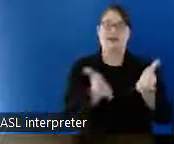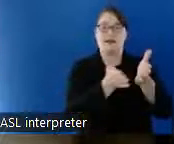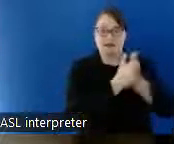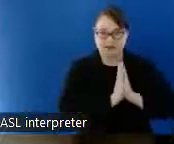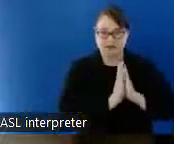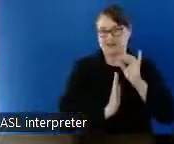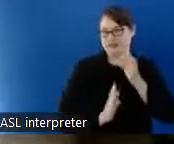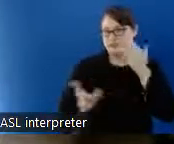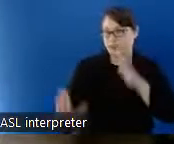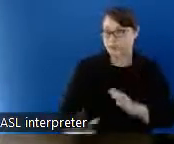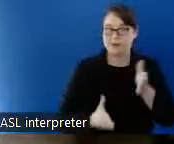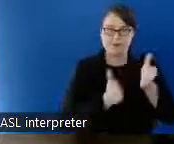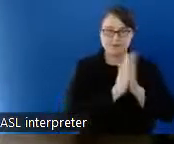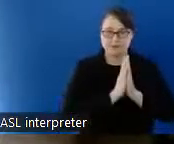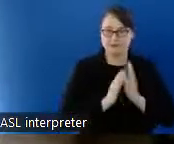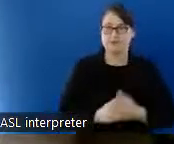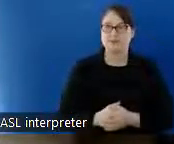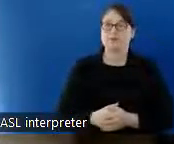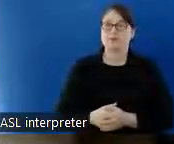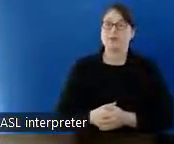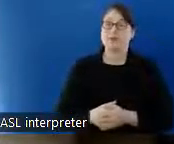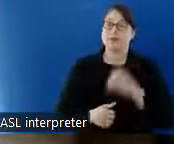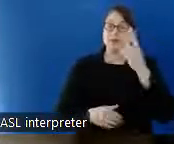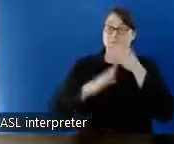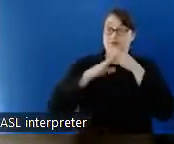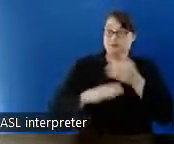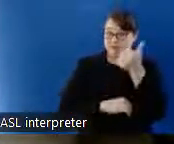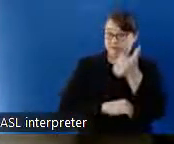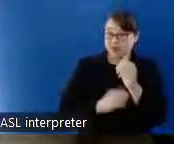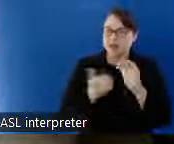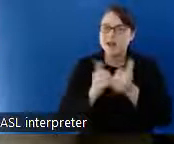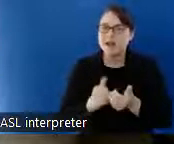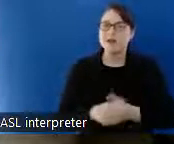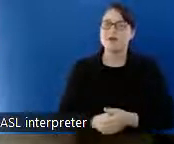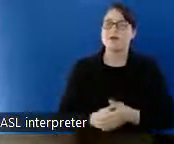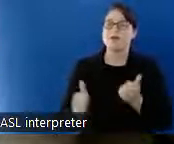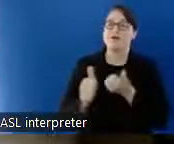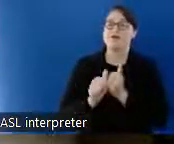symptoms are located. In order to protect yourself from monkeypox, avoid